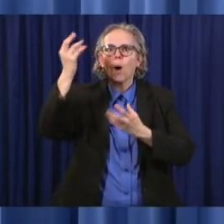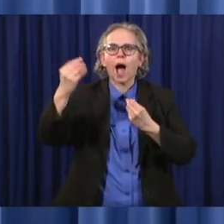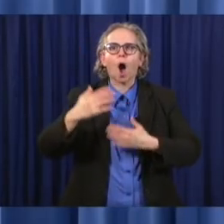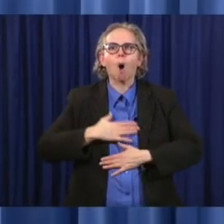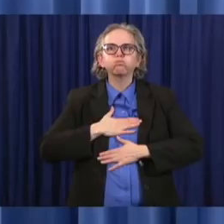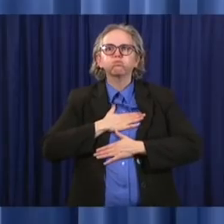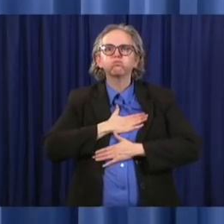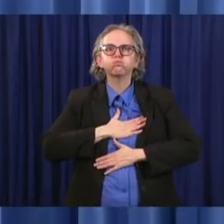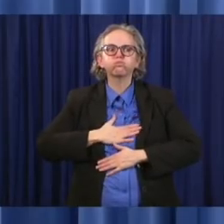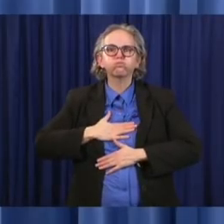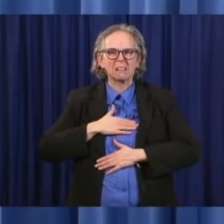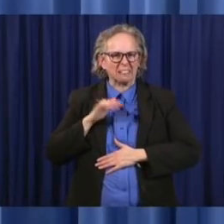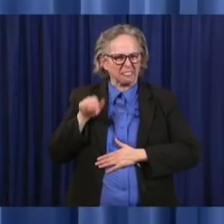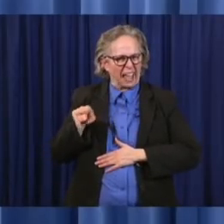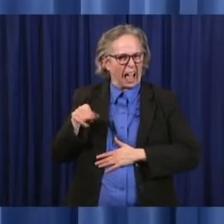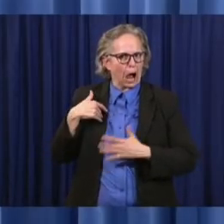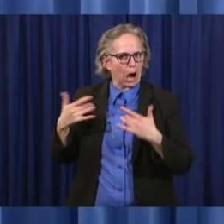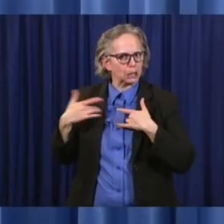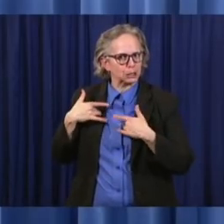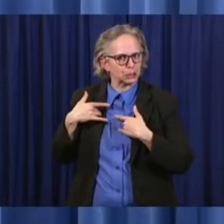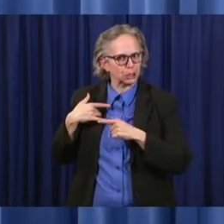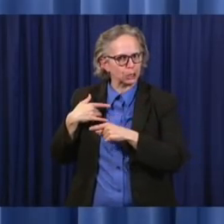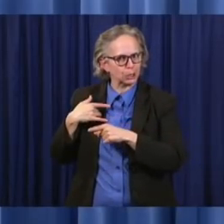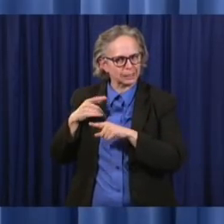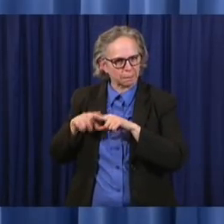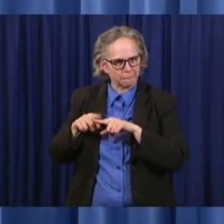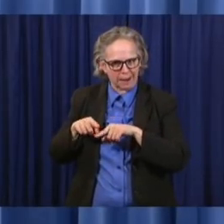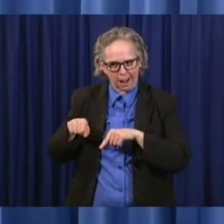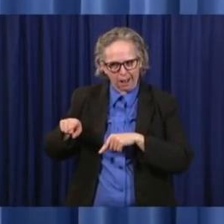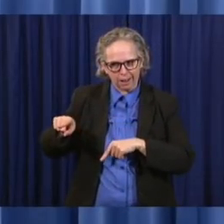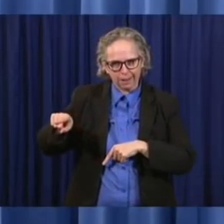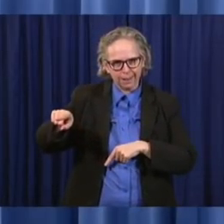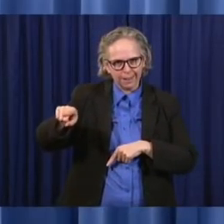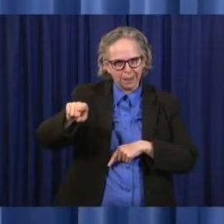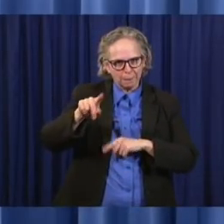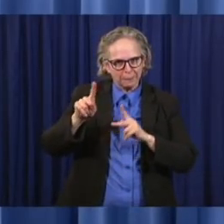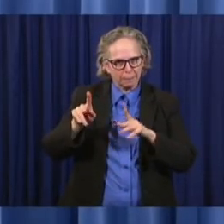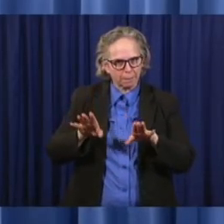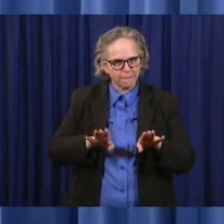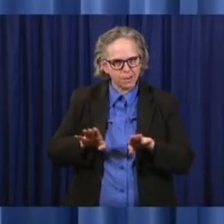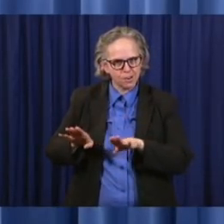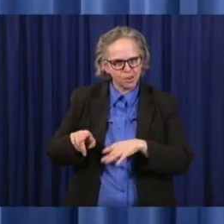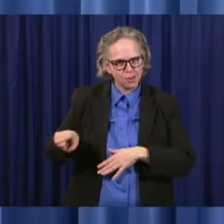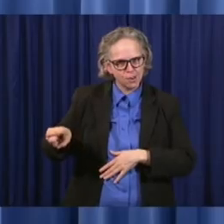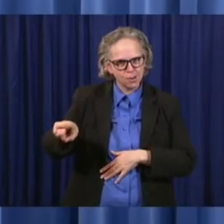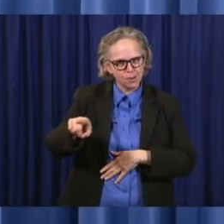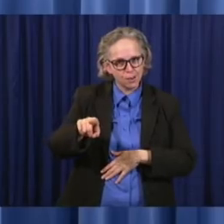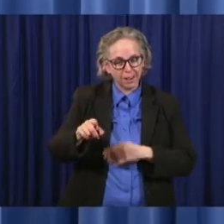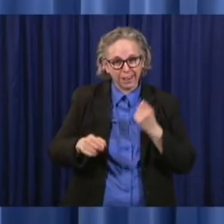if Ohioans look at this opening in May of our retail and opening